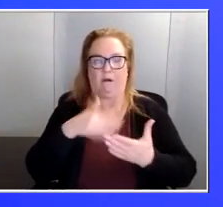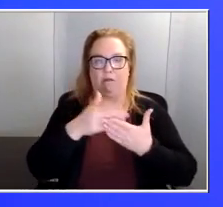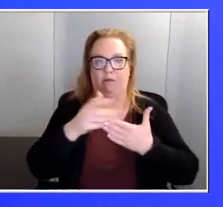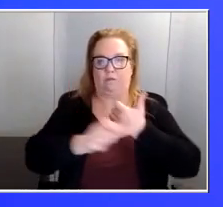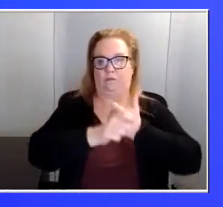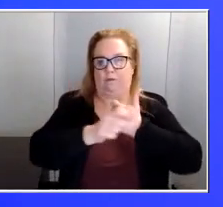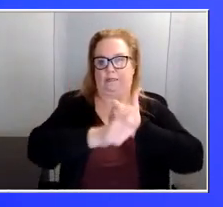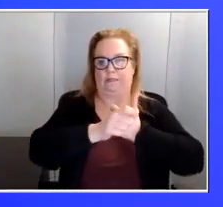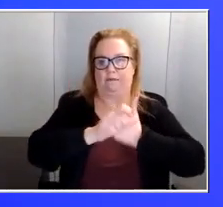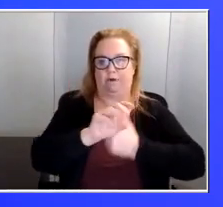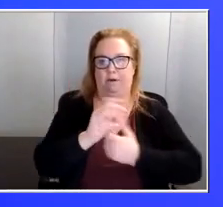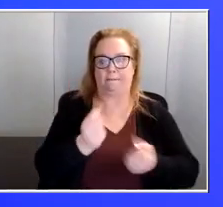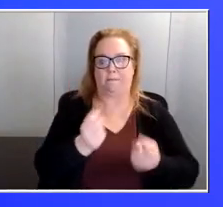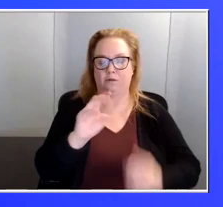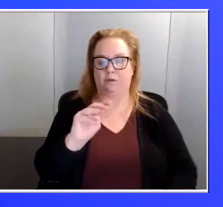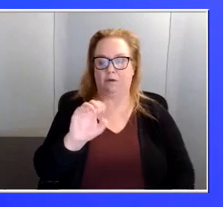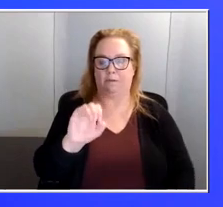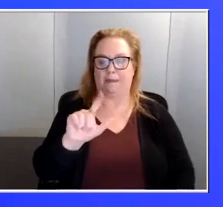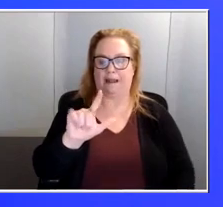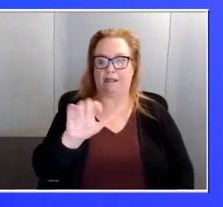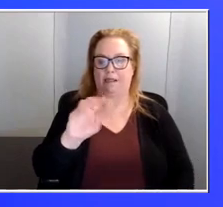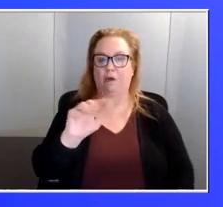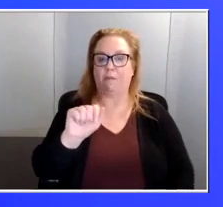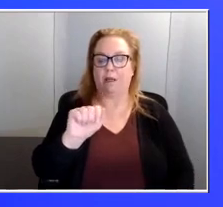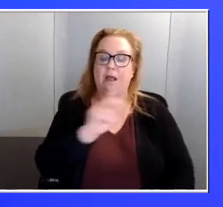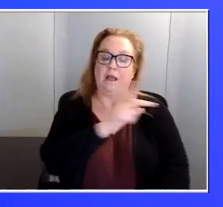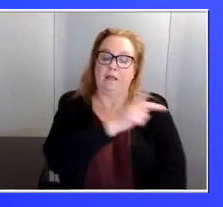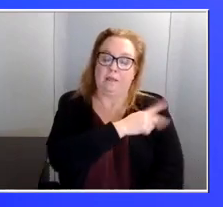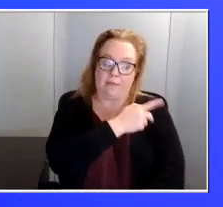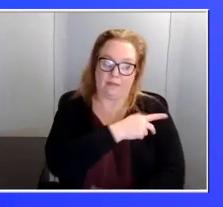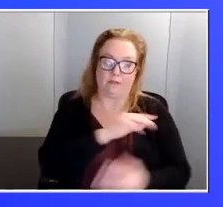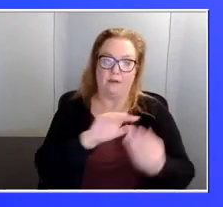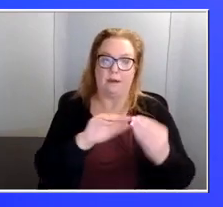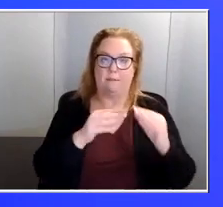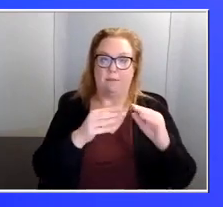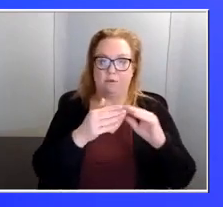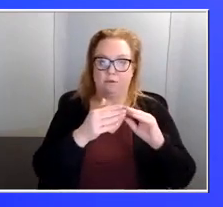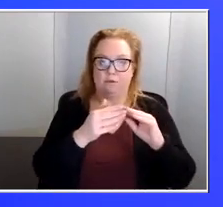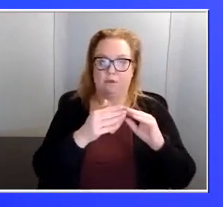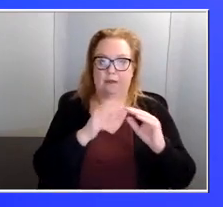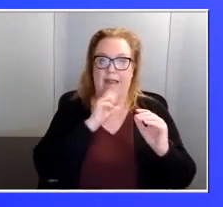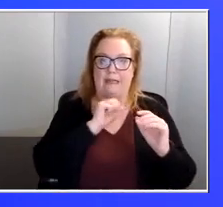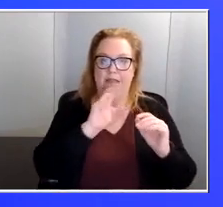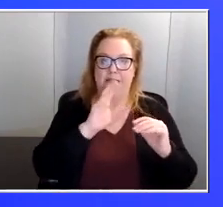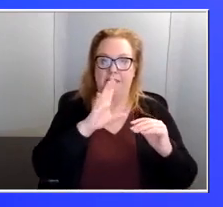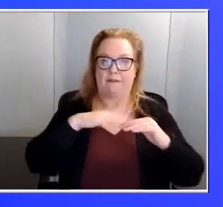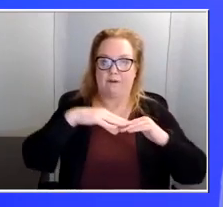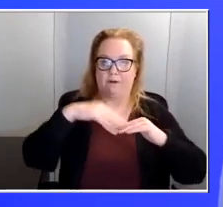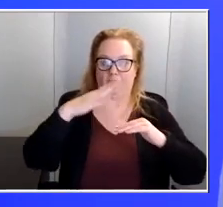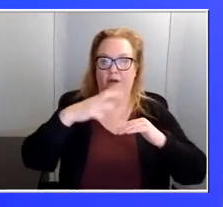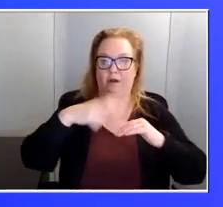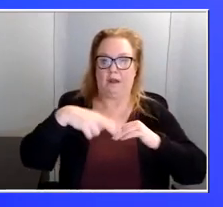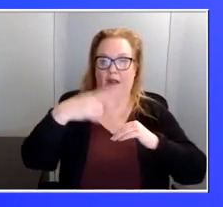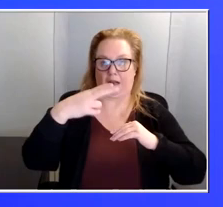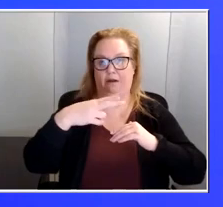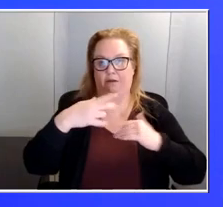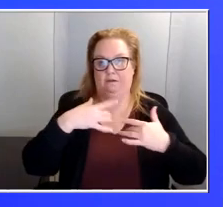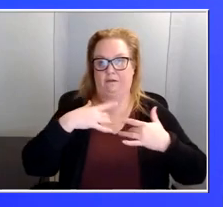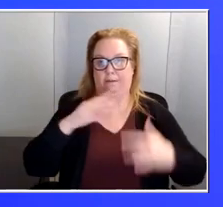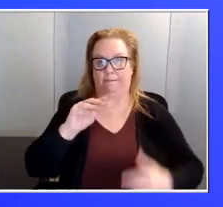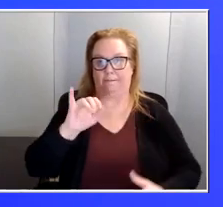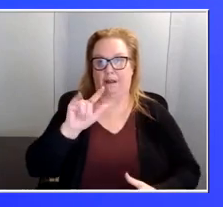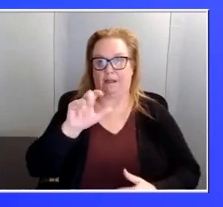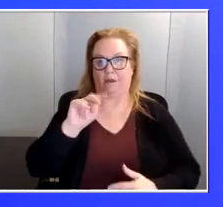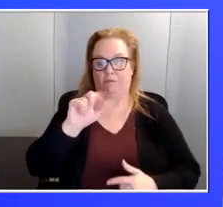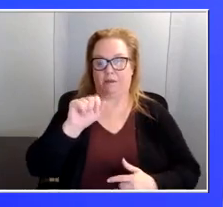for multiple myeloma. I mean, we know that the patient's population, those who are age 65 and more, they're high likely to get the myeloma. That's the